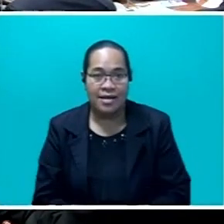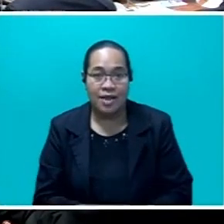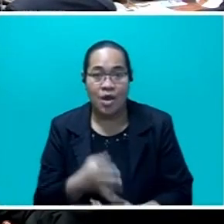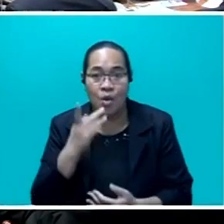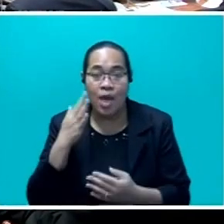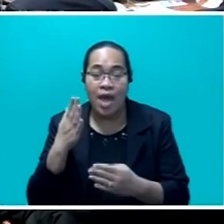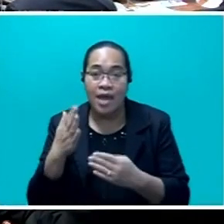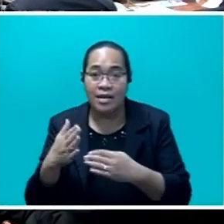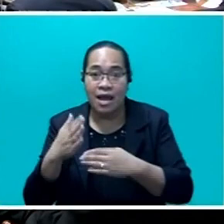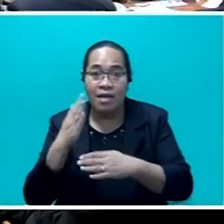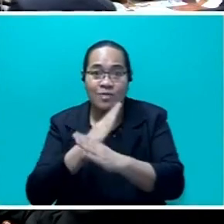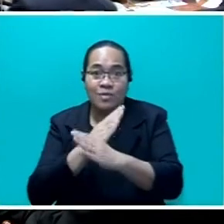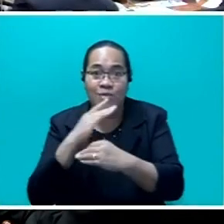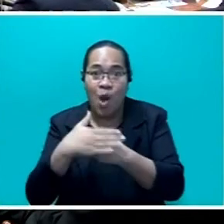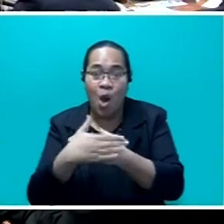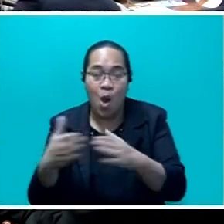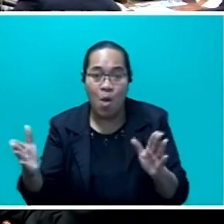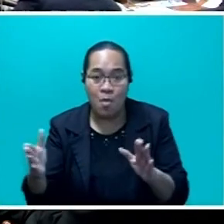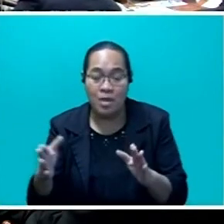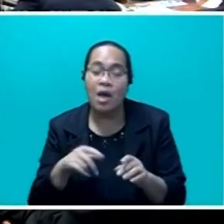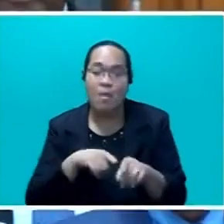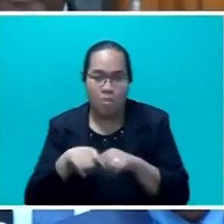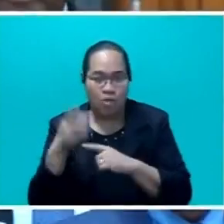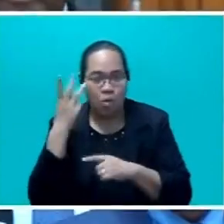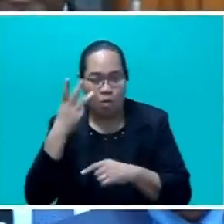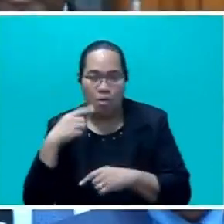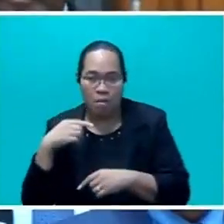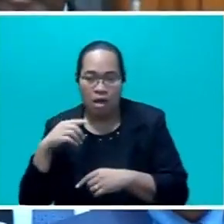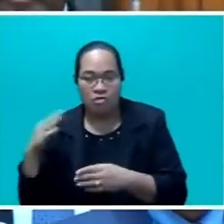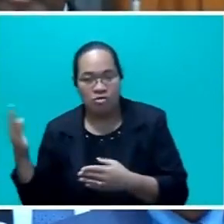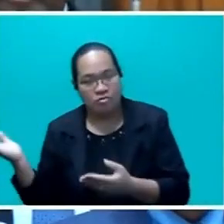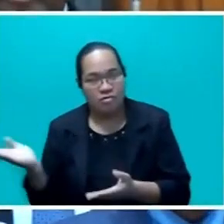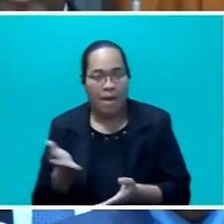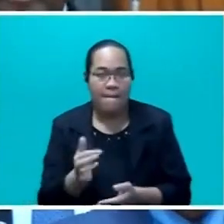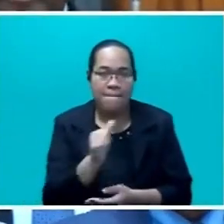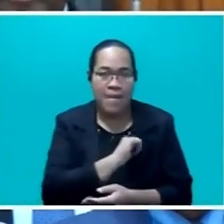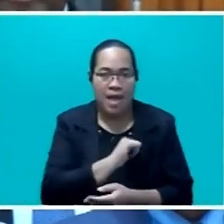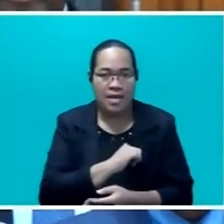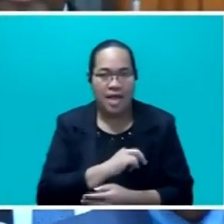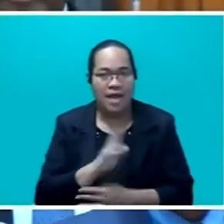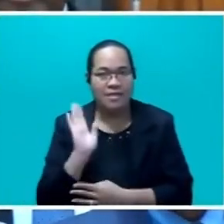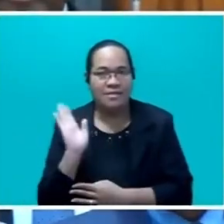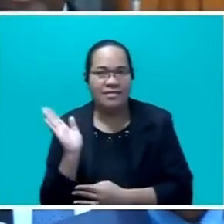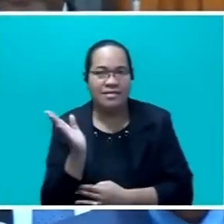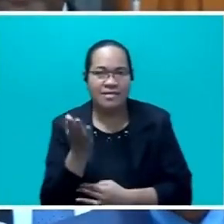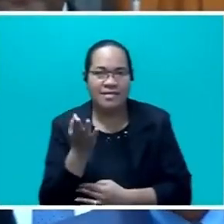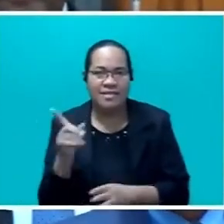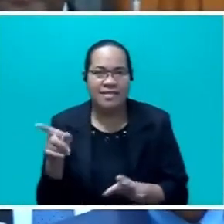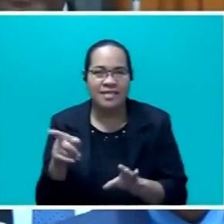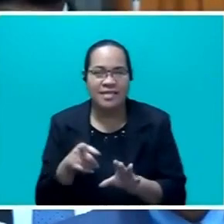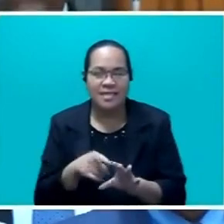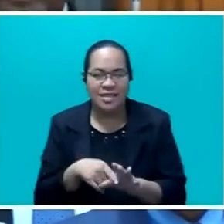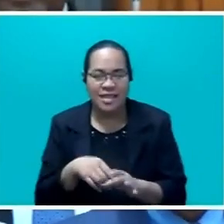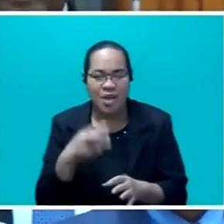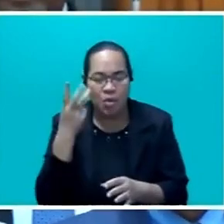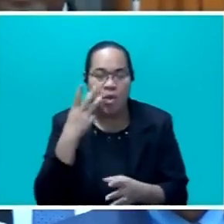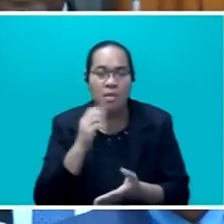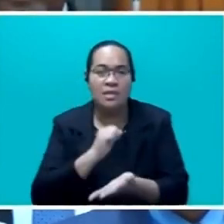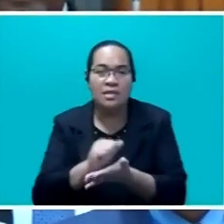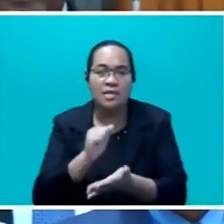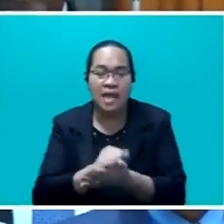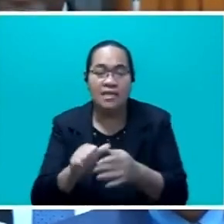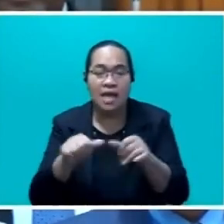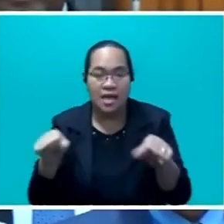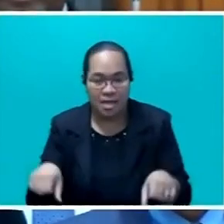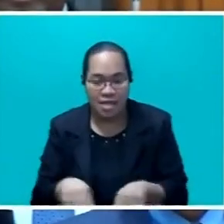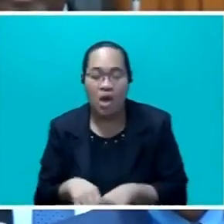open, most of the women were recruited back as flight attendants, air hostess, and those women that sell stalls in agriculture. Women